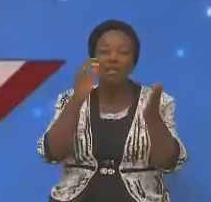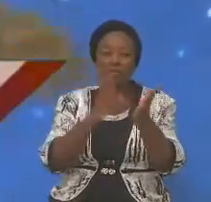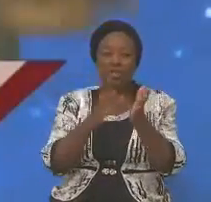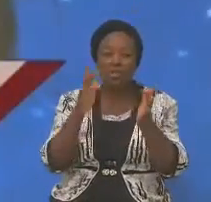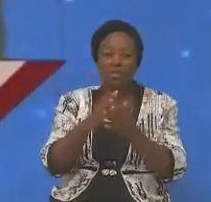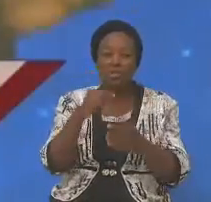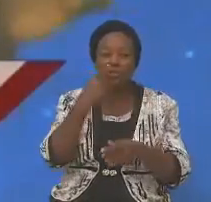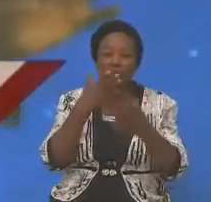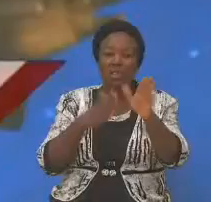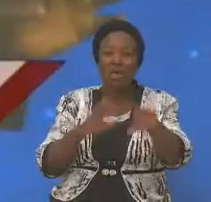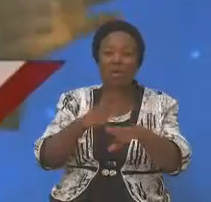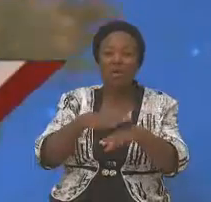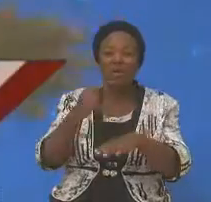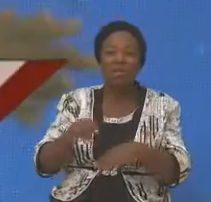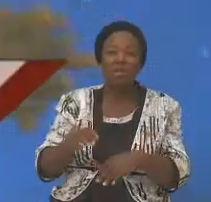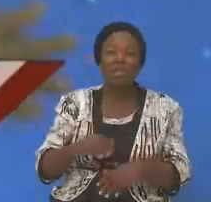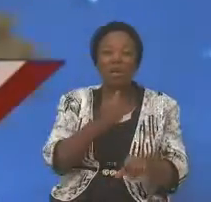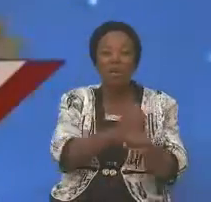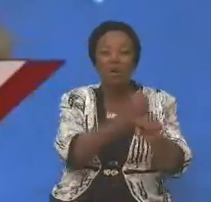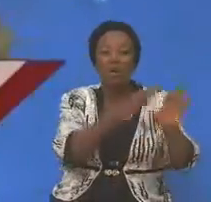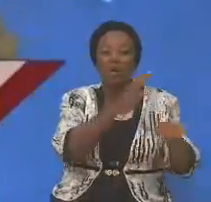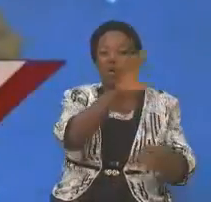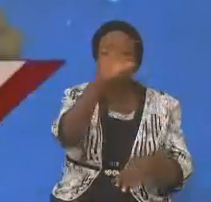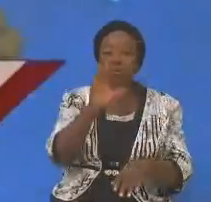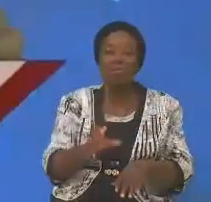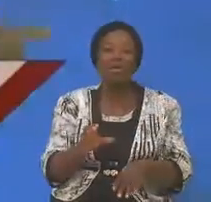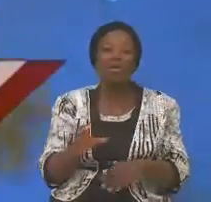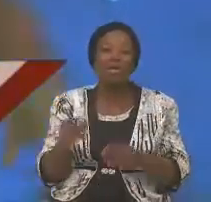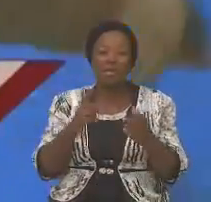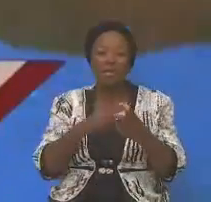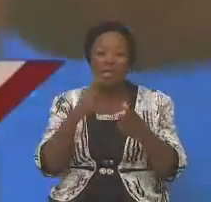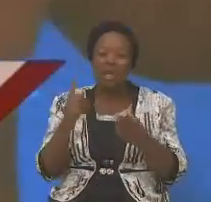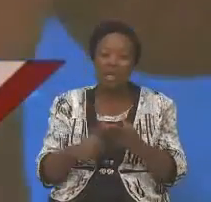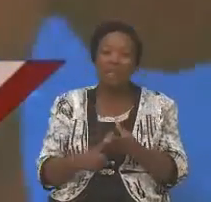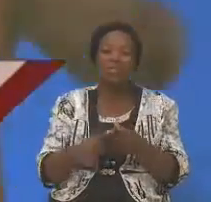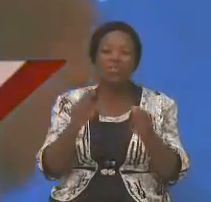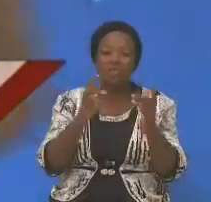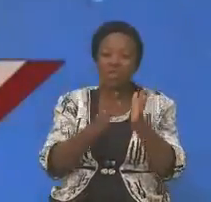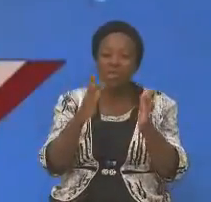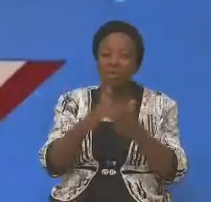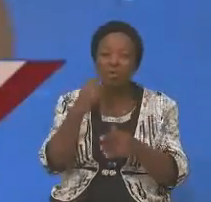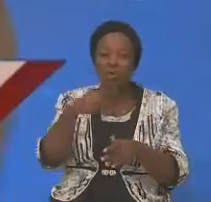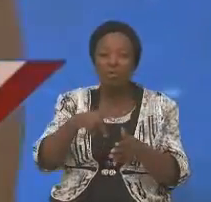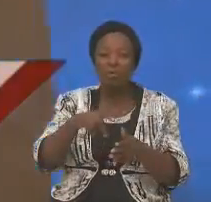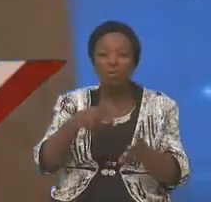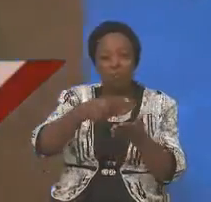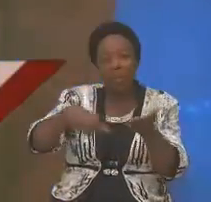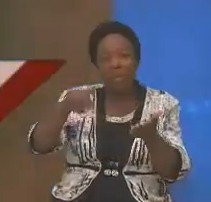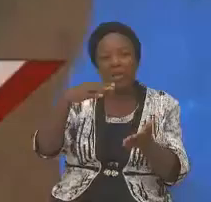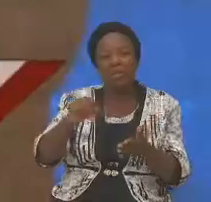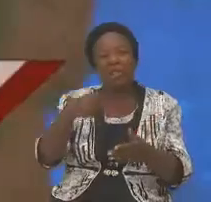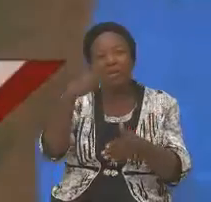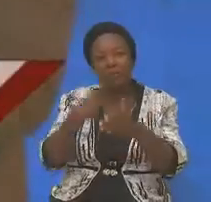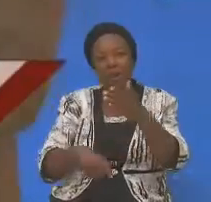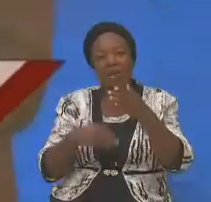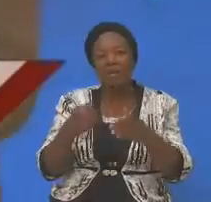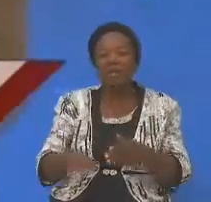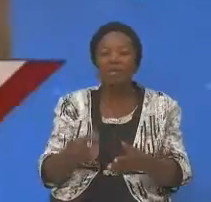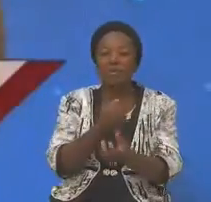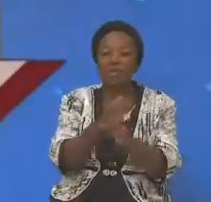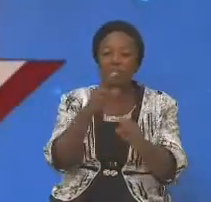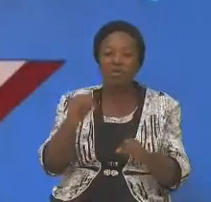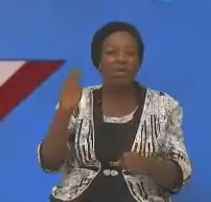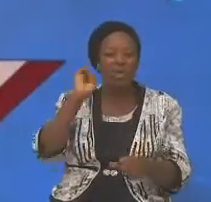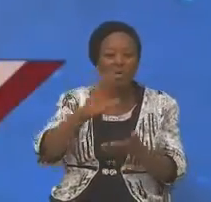us that Jesus, who died on the cross of Calvary, Jesus, who paid the price for redemption,